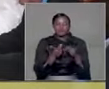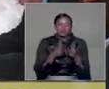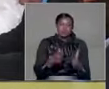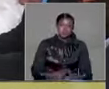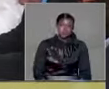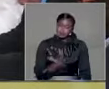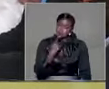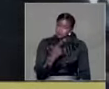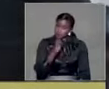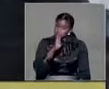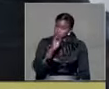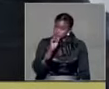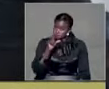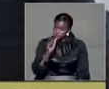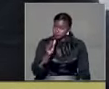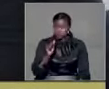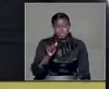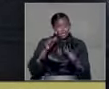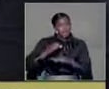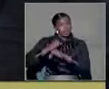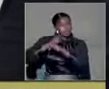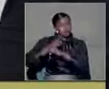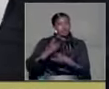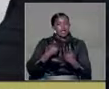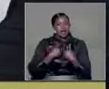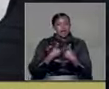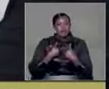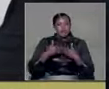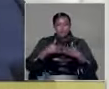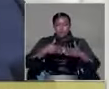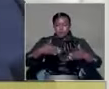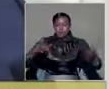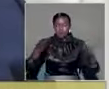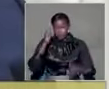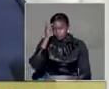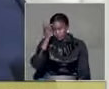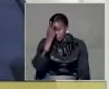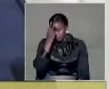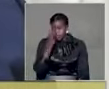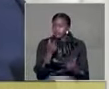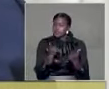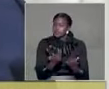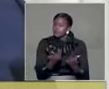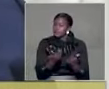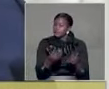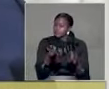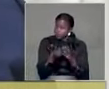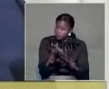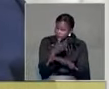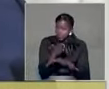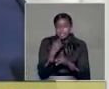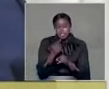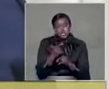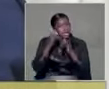be prevented by having an open door policy, which Uganda has exhibited. The Prime Minister highlighted on the BDBD